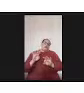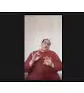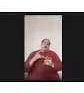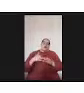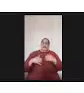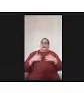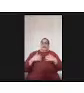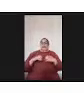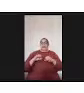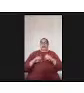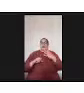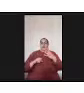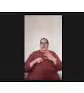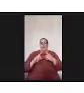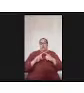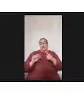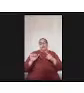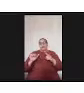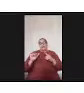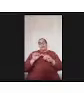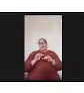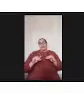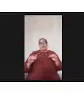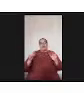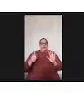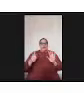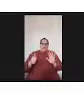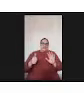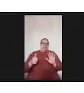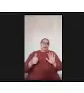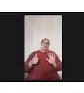4 to stage 6 then